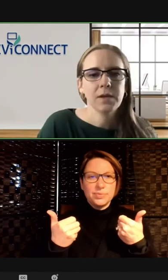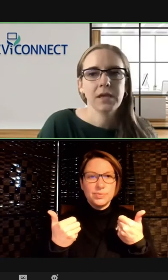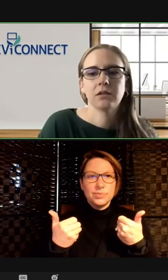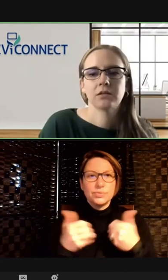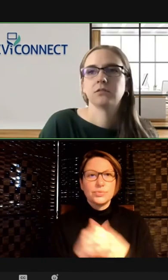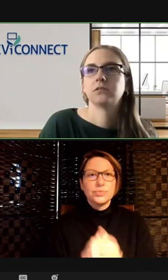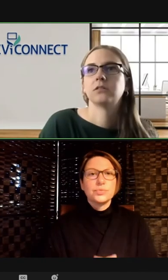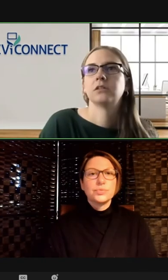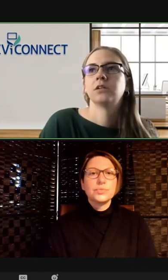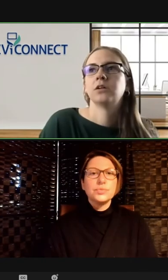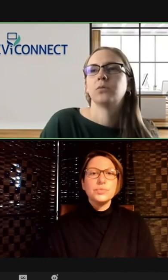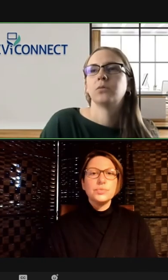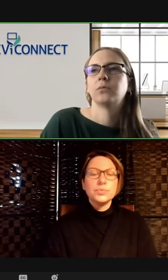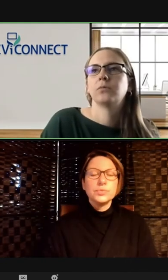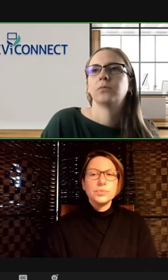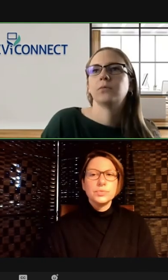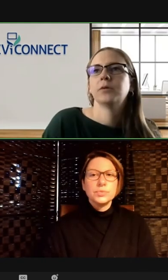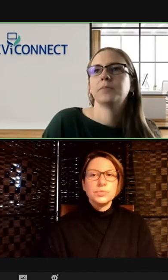as we,